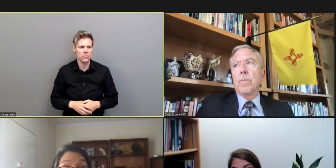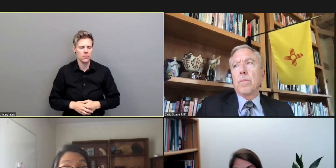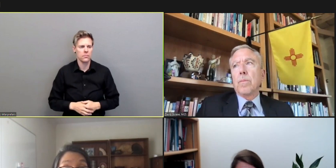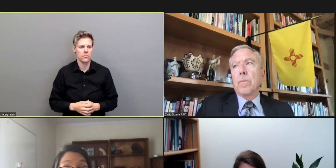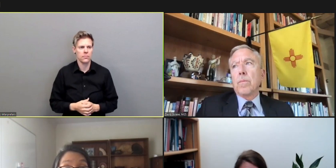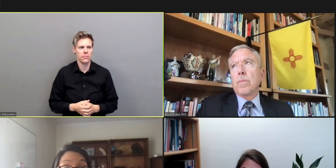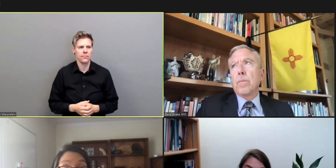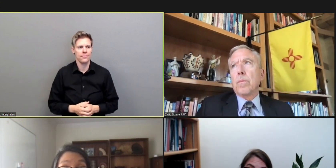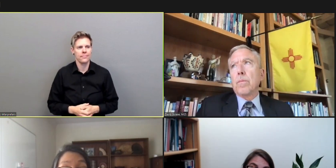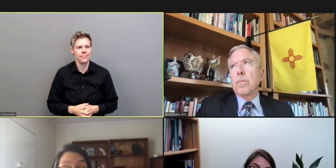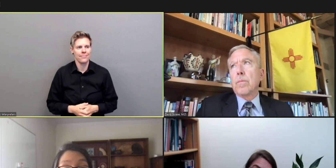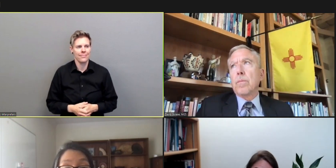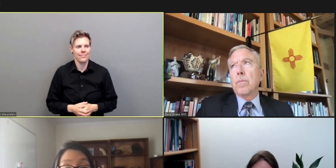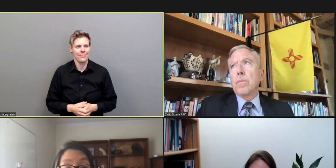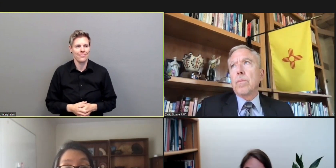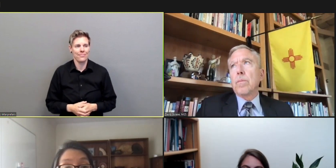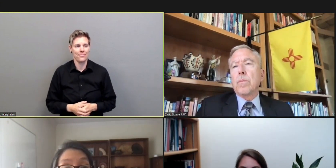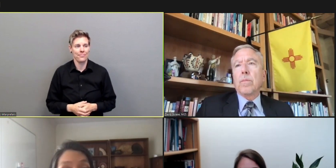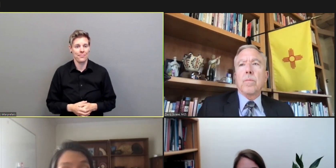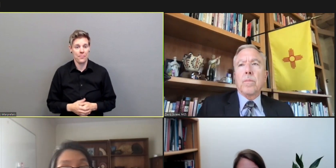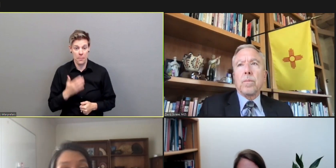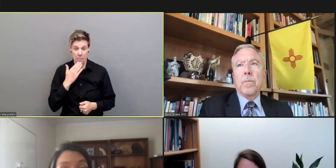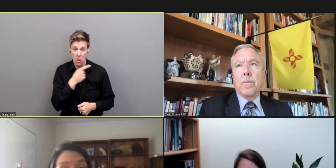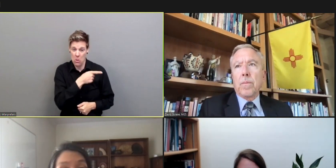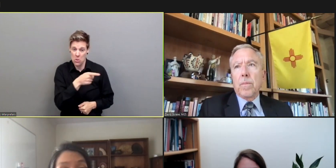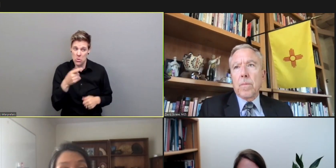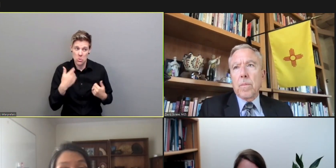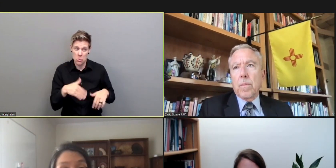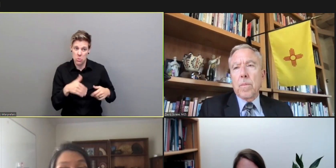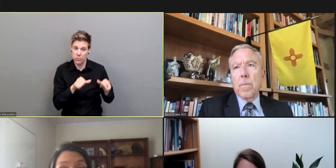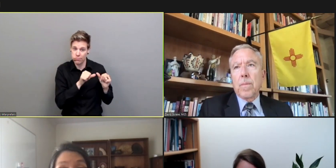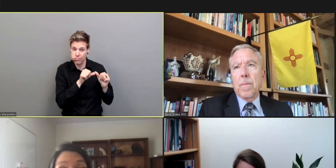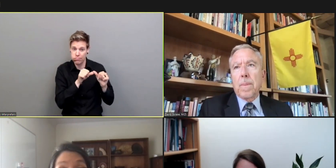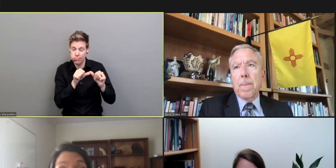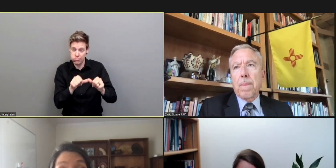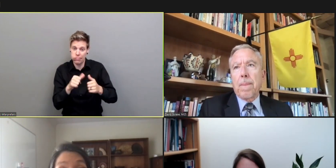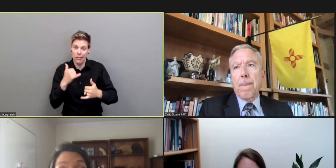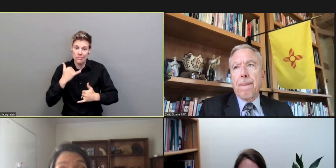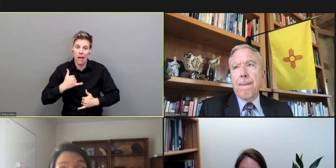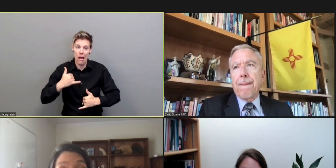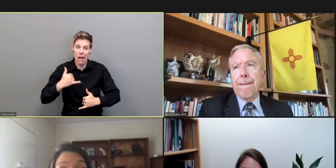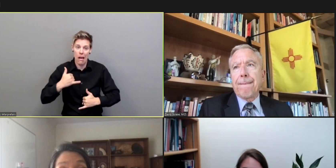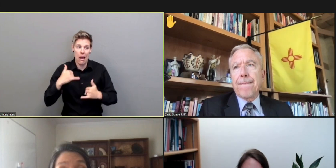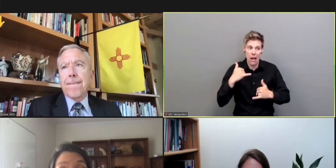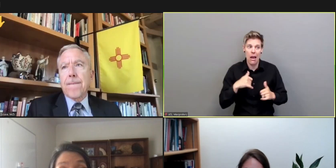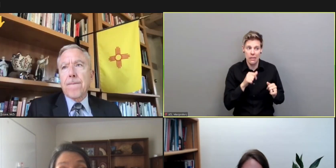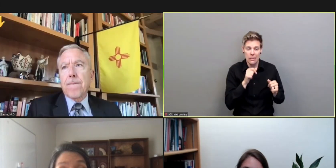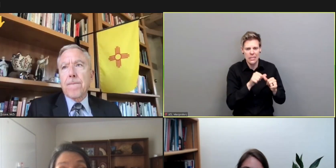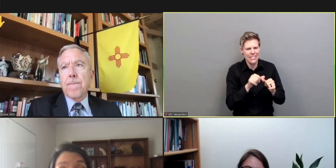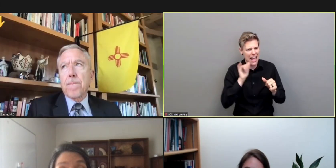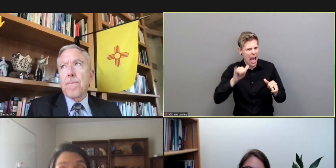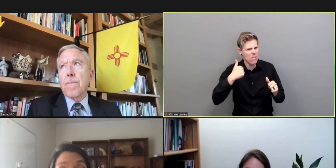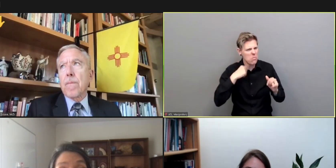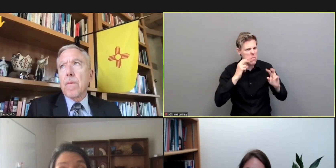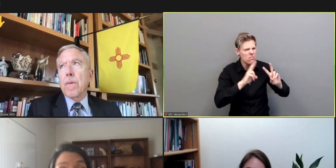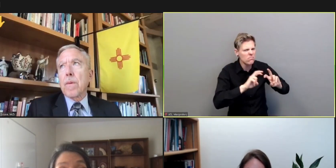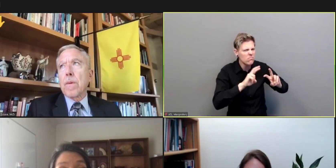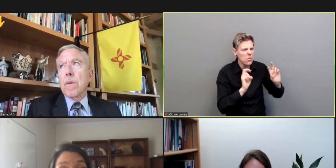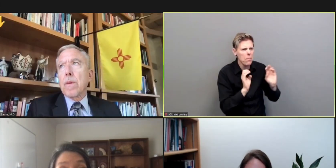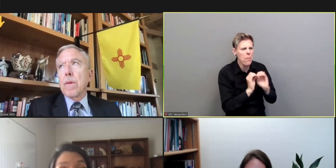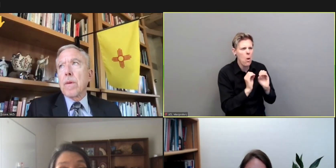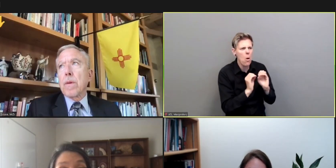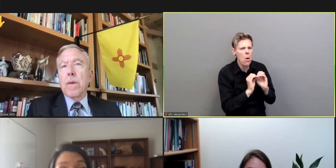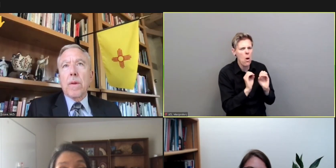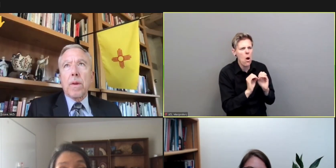the pandemic over a longer period of time, I think the reinfection question will be one that you will spend more time on.